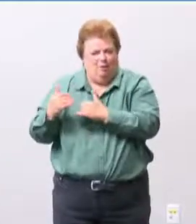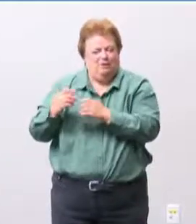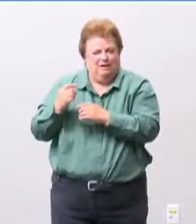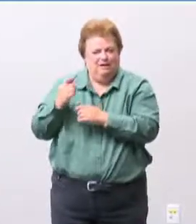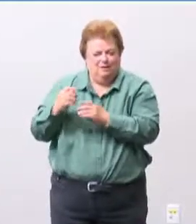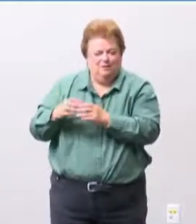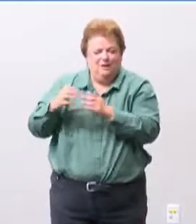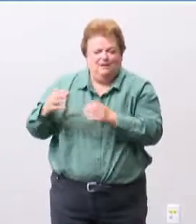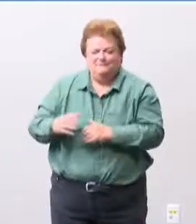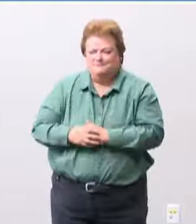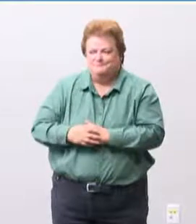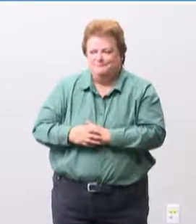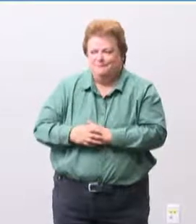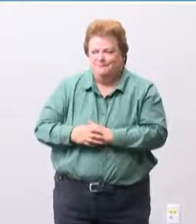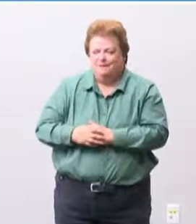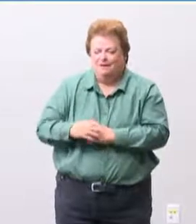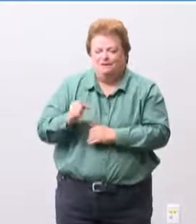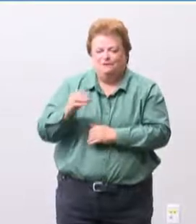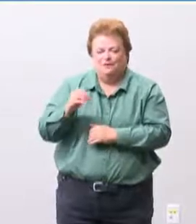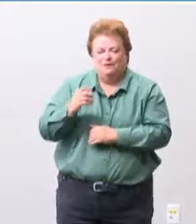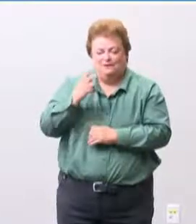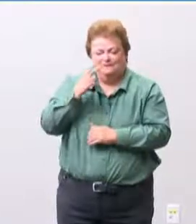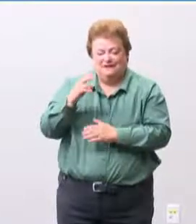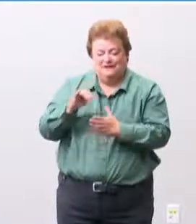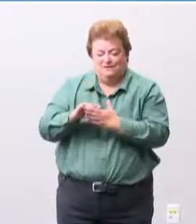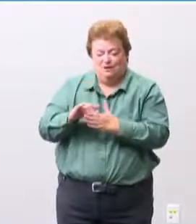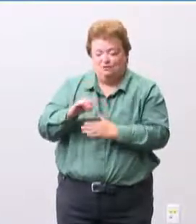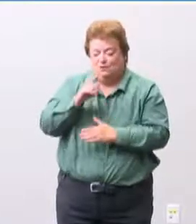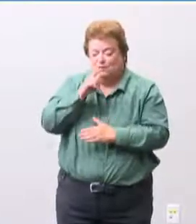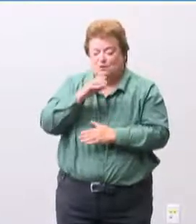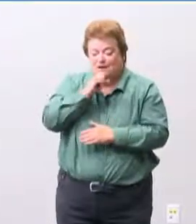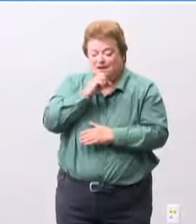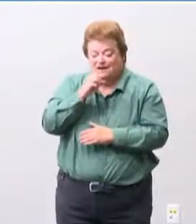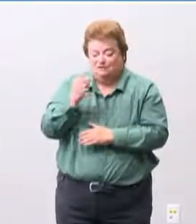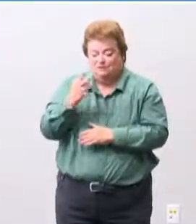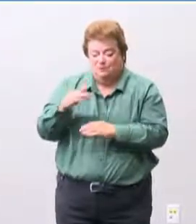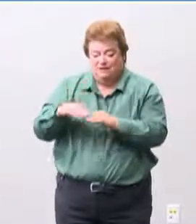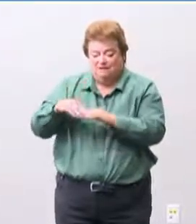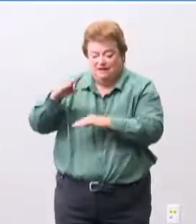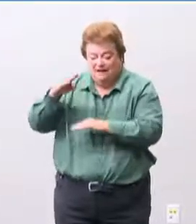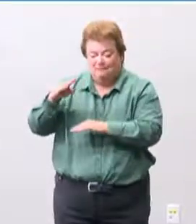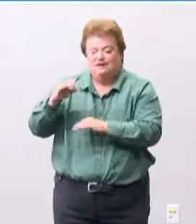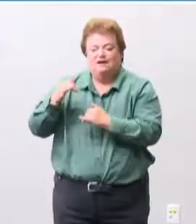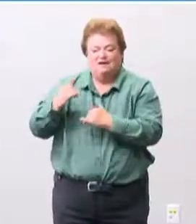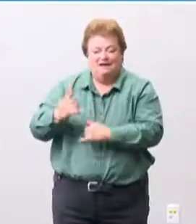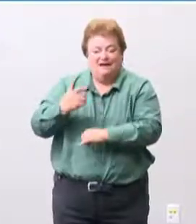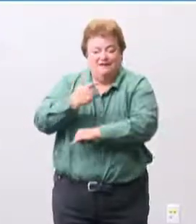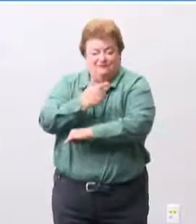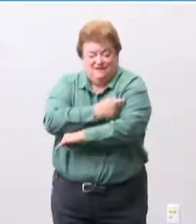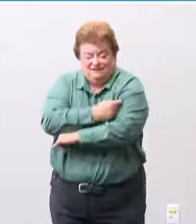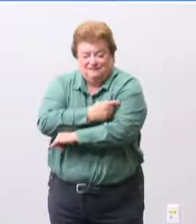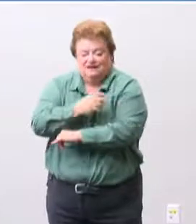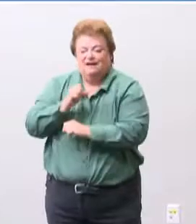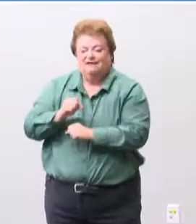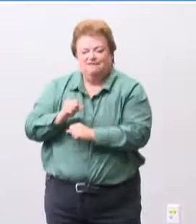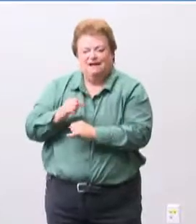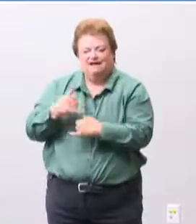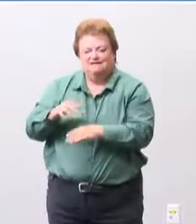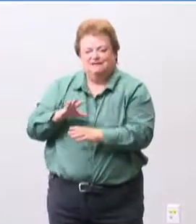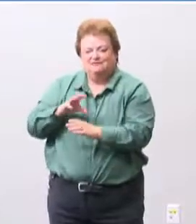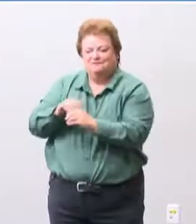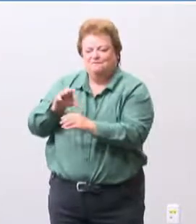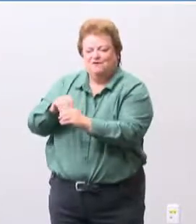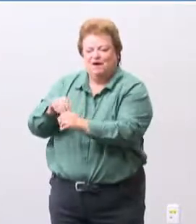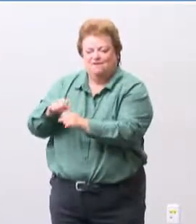gratifying to see children and adolescents 12 and up go back to enjoying safely a lot of the activities that were held back